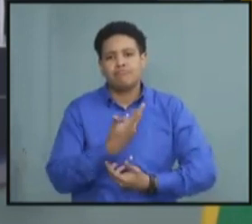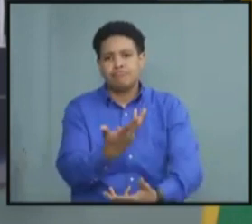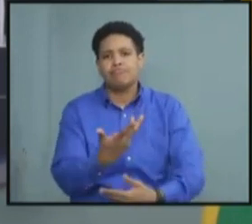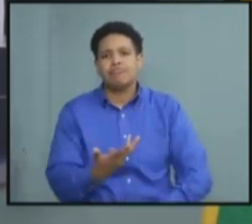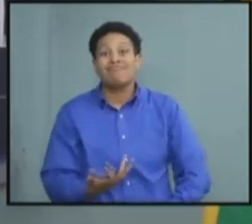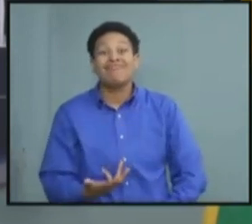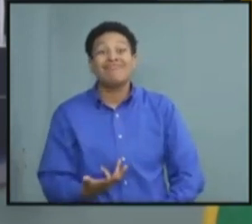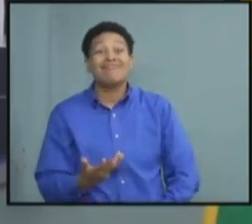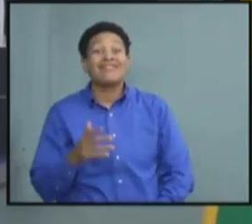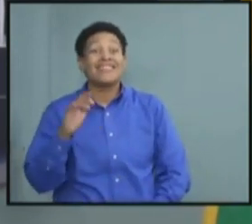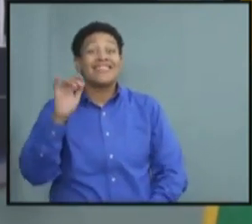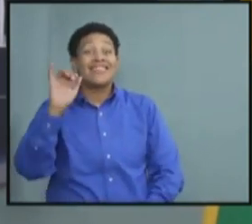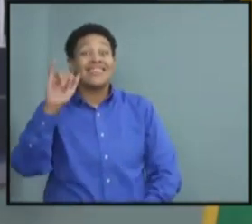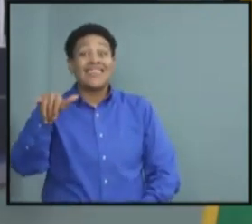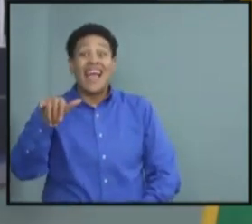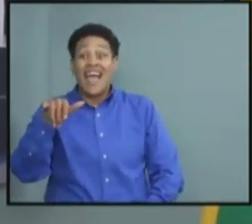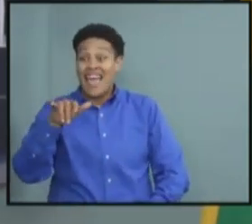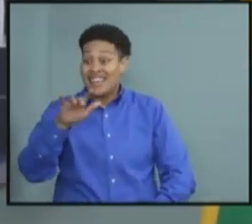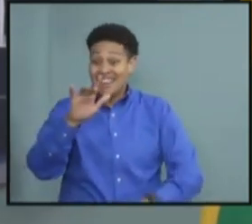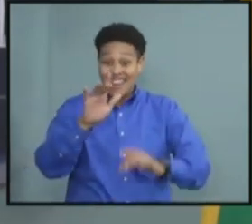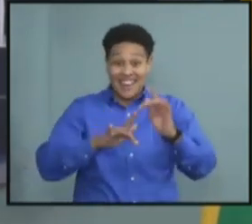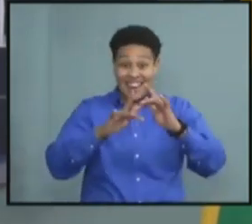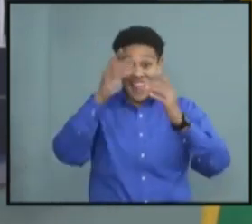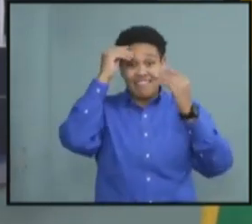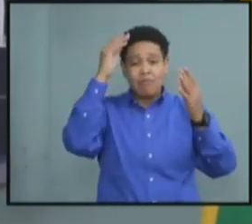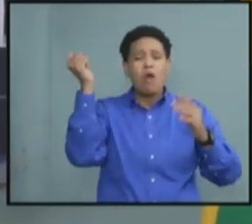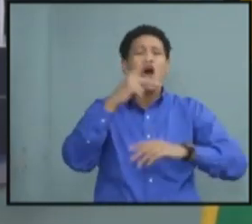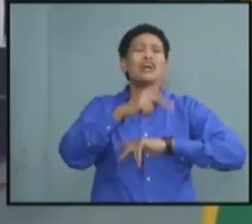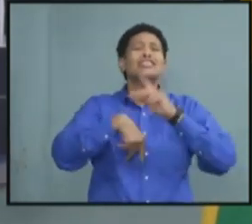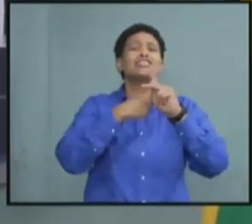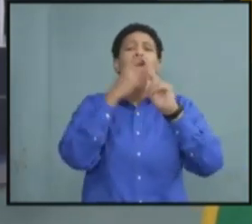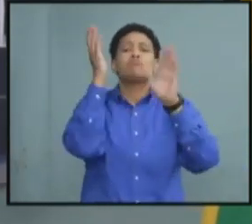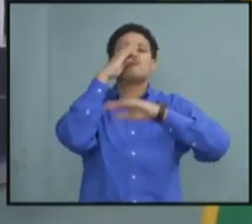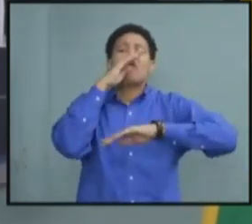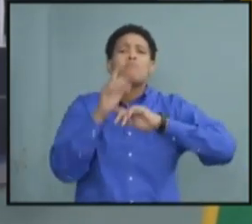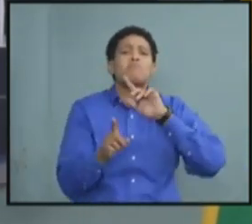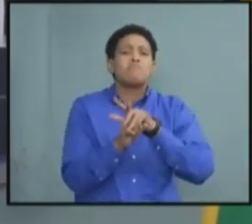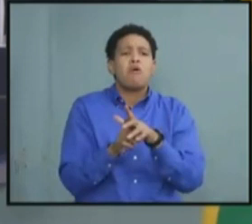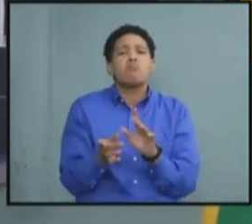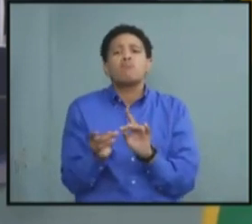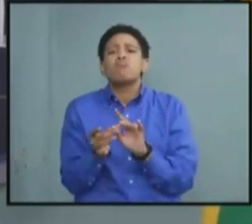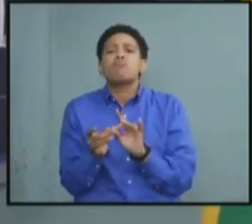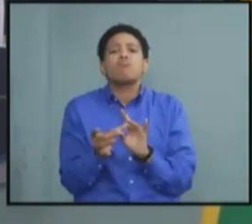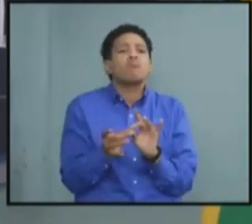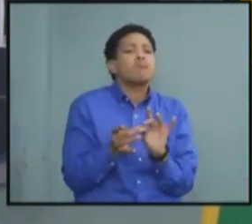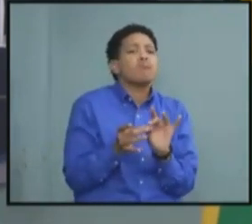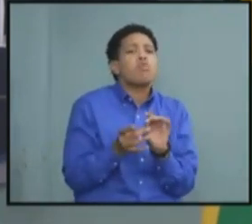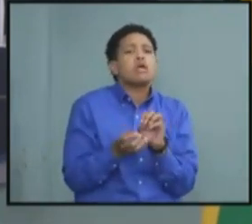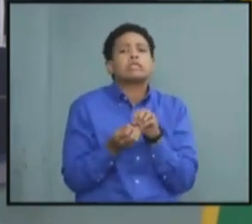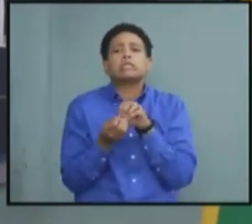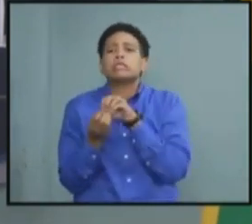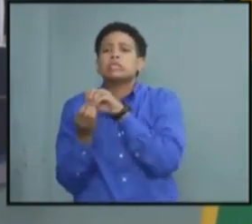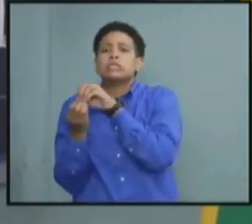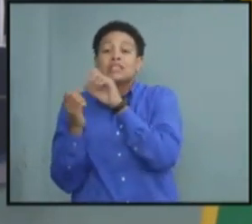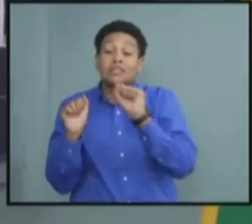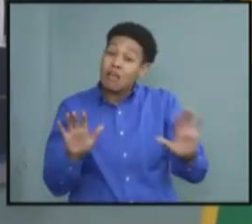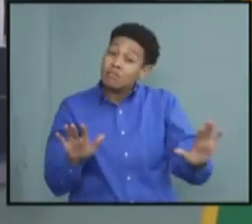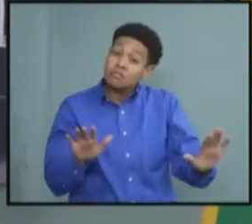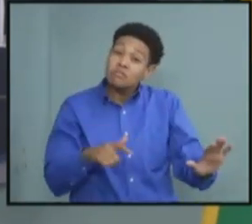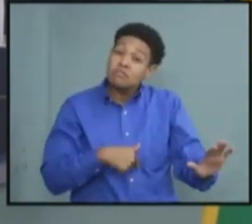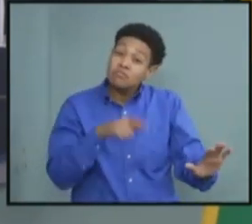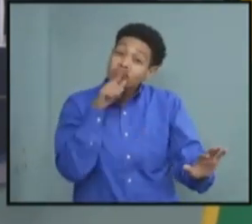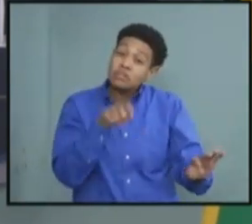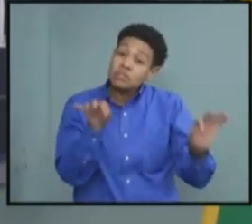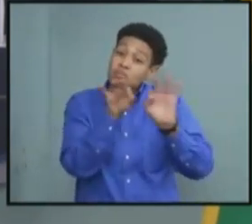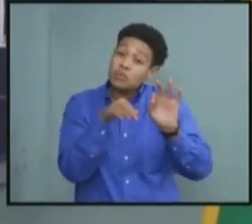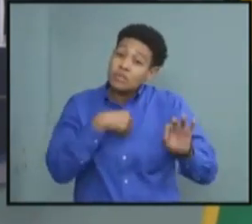that void of information, all kinds of mischief can be created. And it is important that I say this to the public